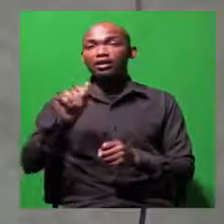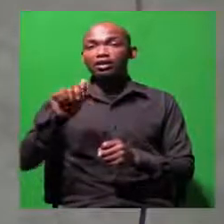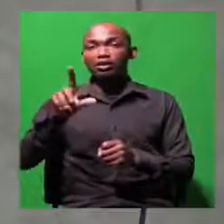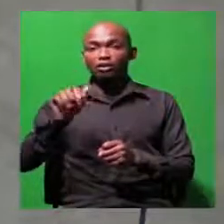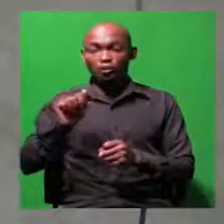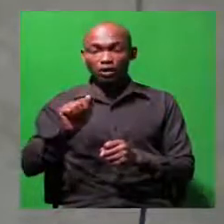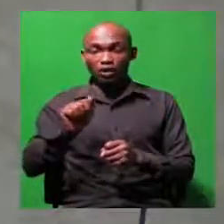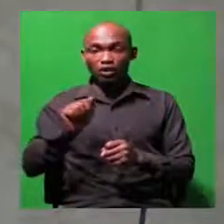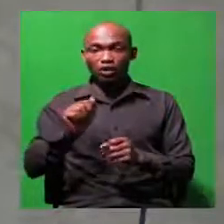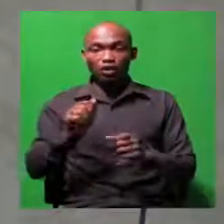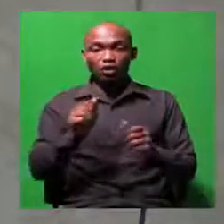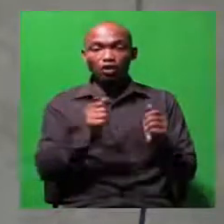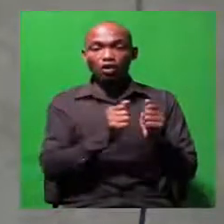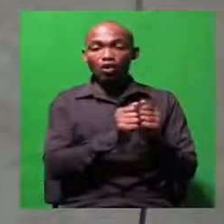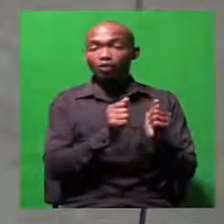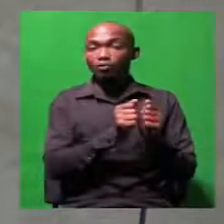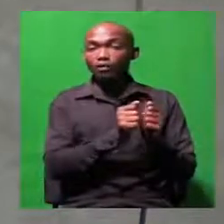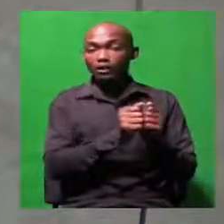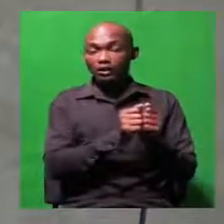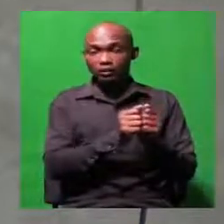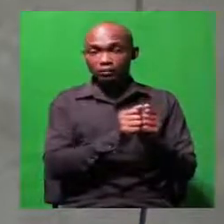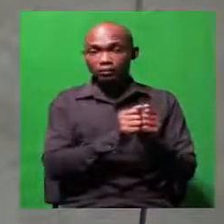object